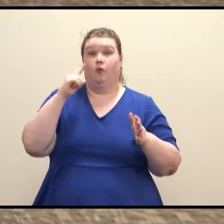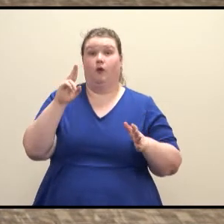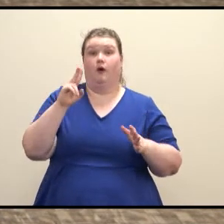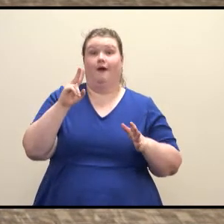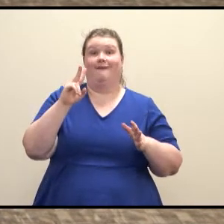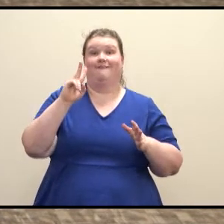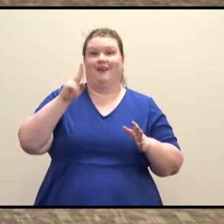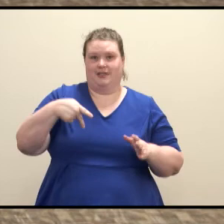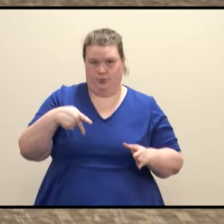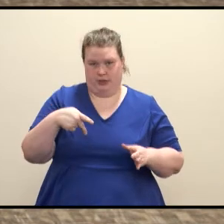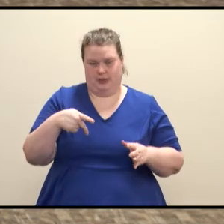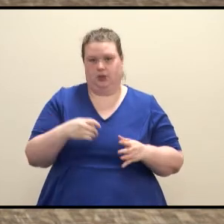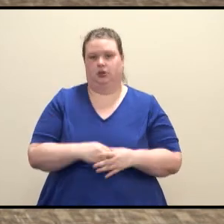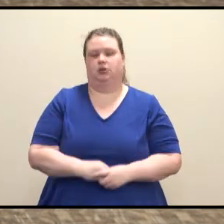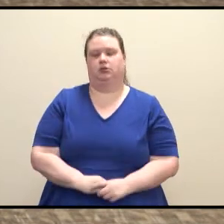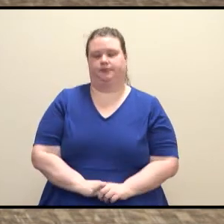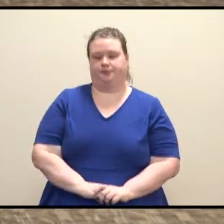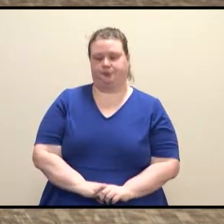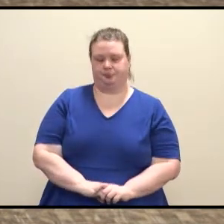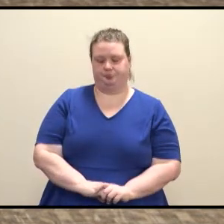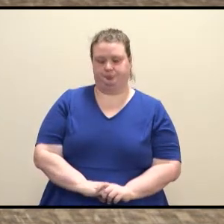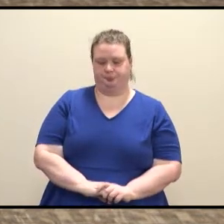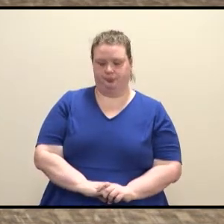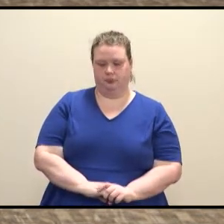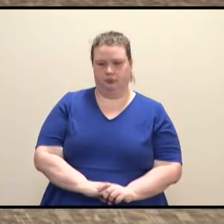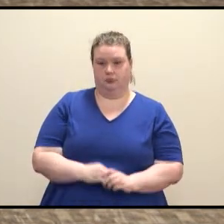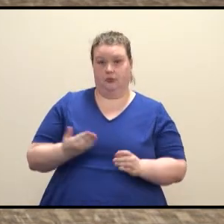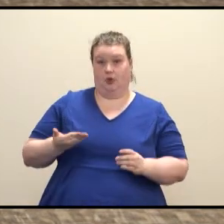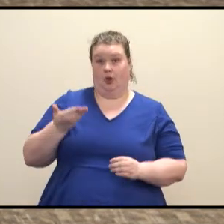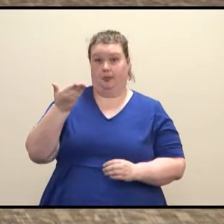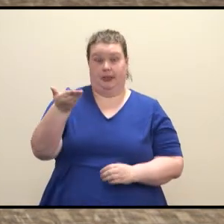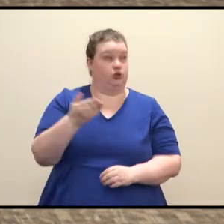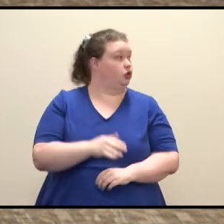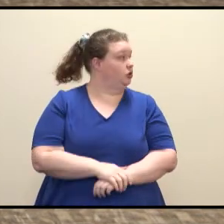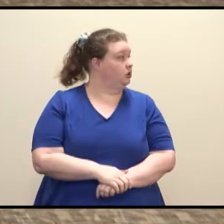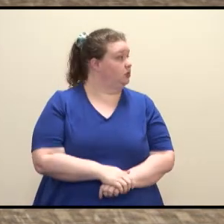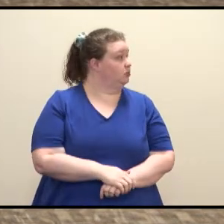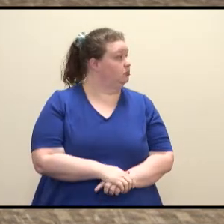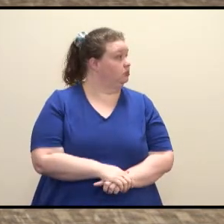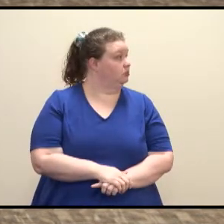vice president. At this point, I'll take nominations.